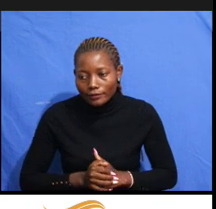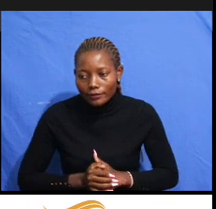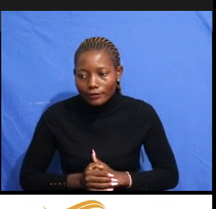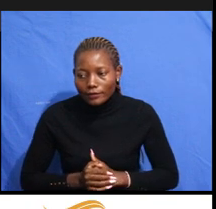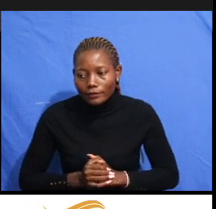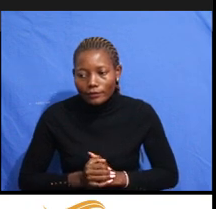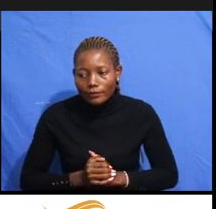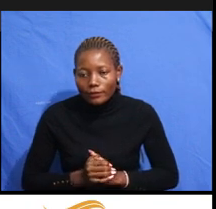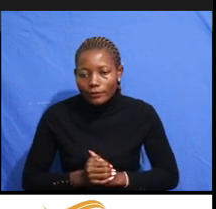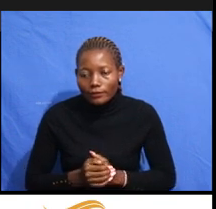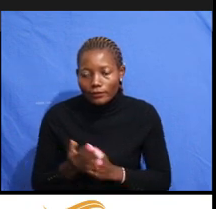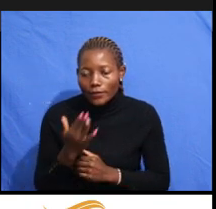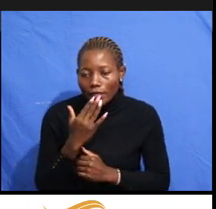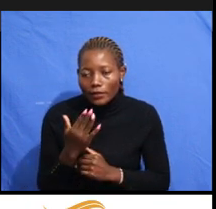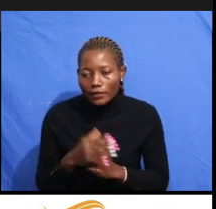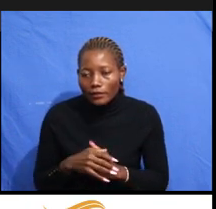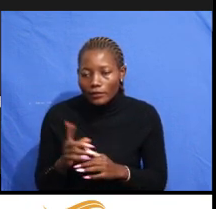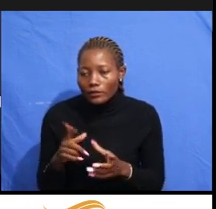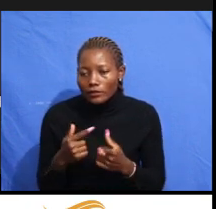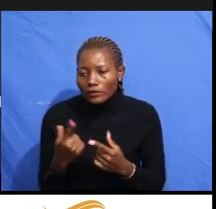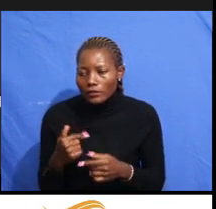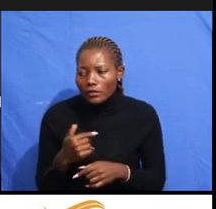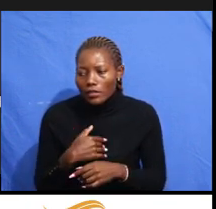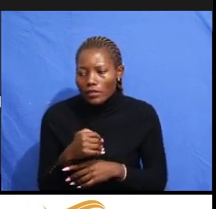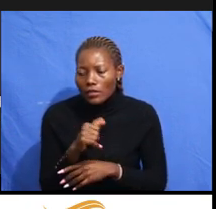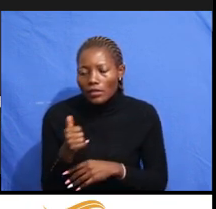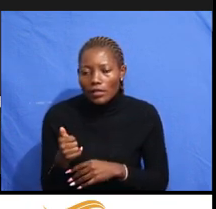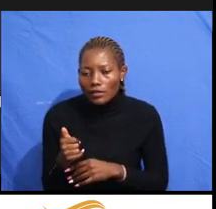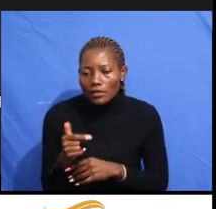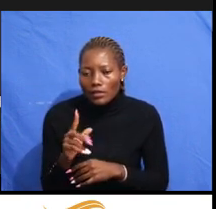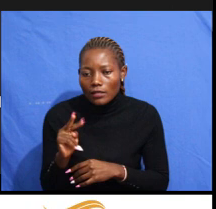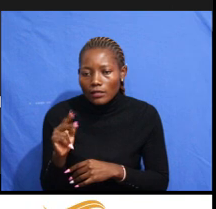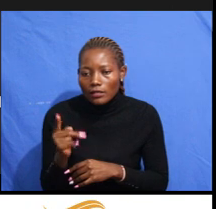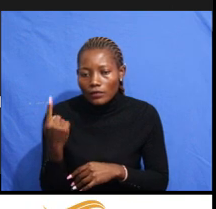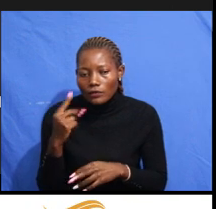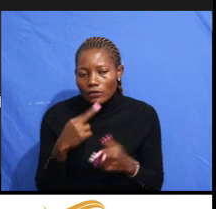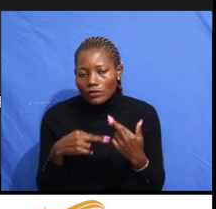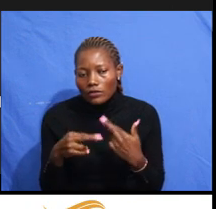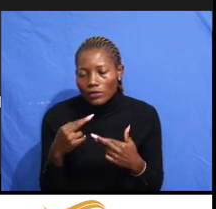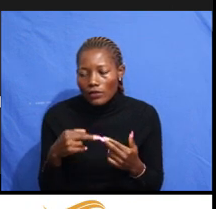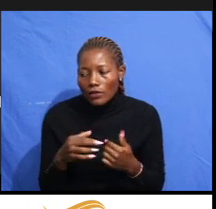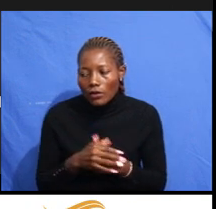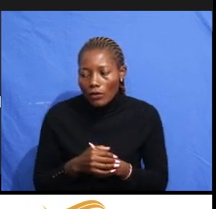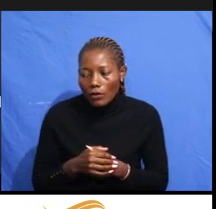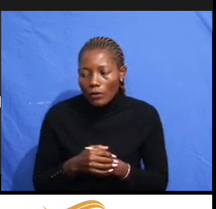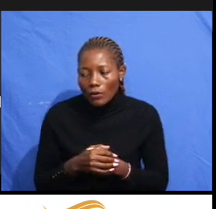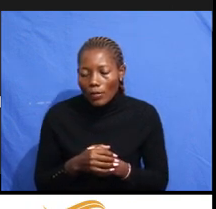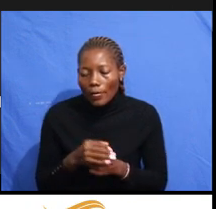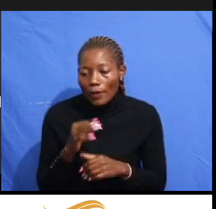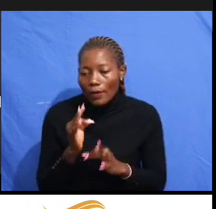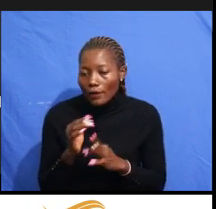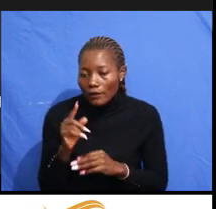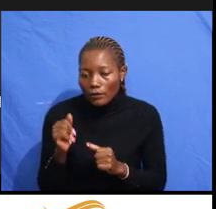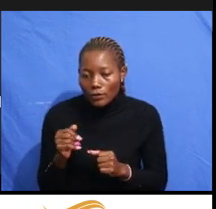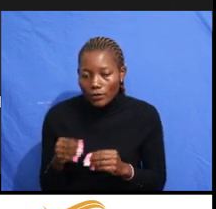Thank you. Good night. Then there's a link that was shared for review. If you Thank you very much. If you can give